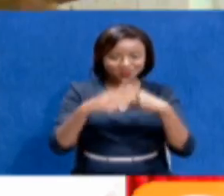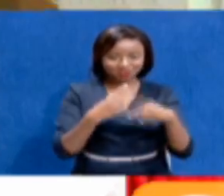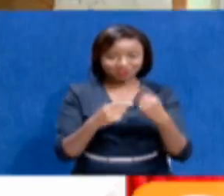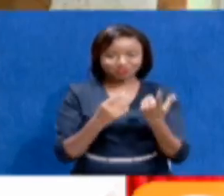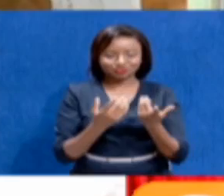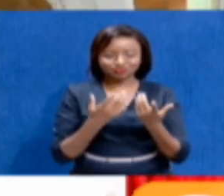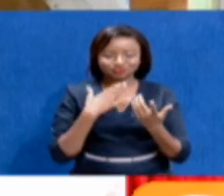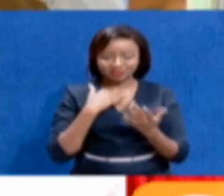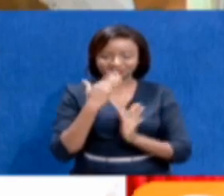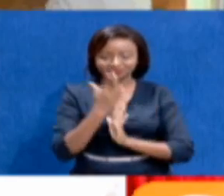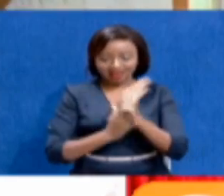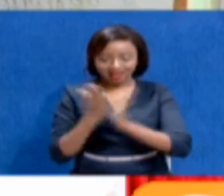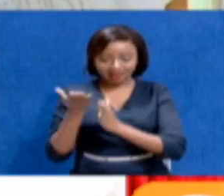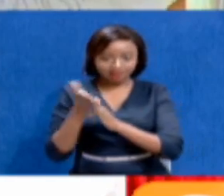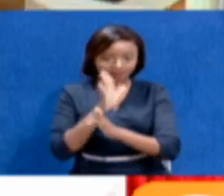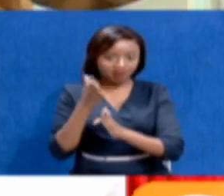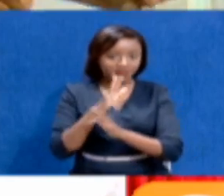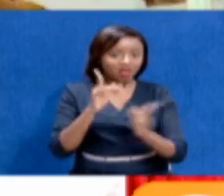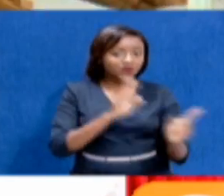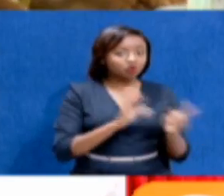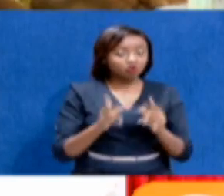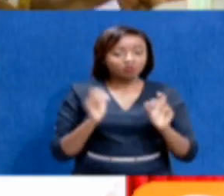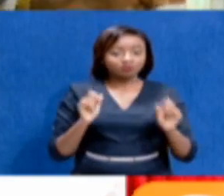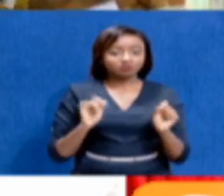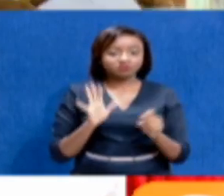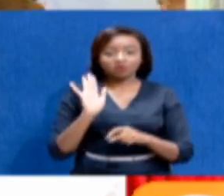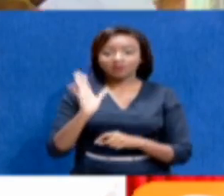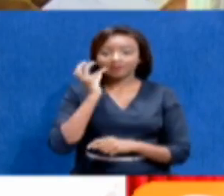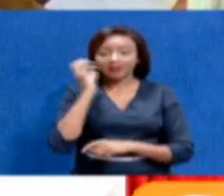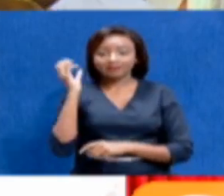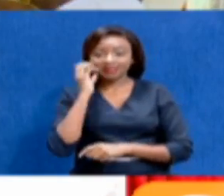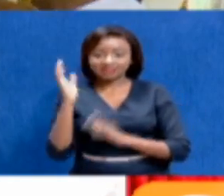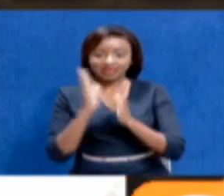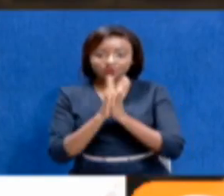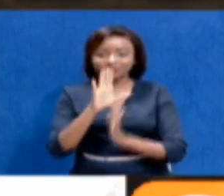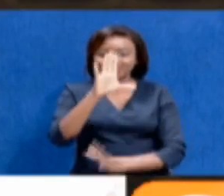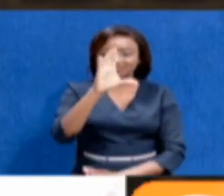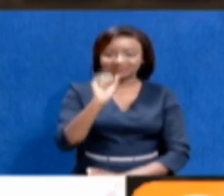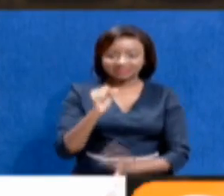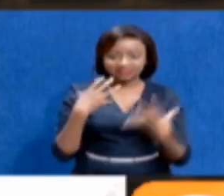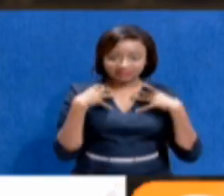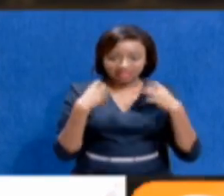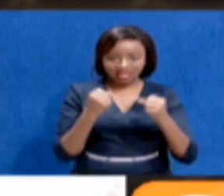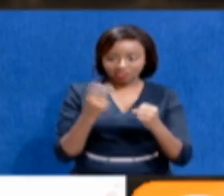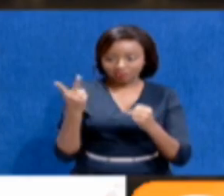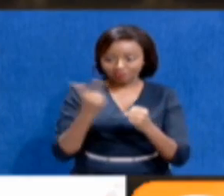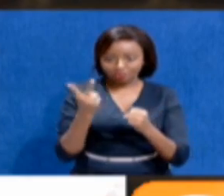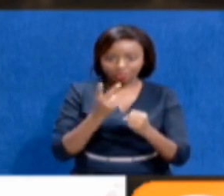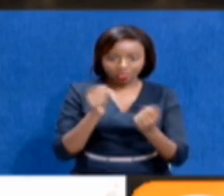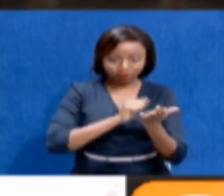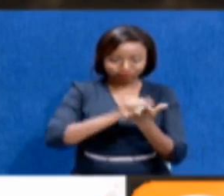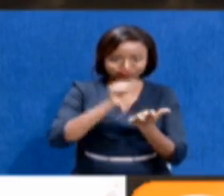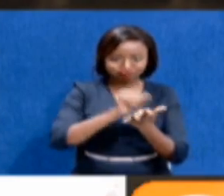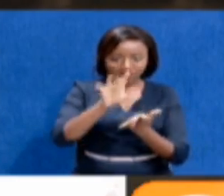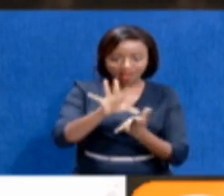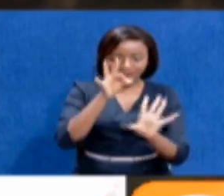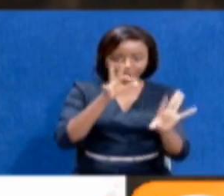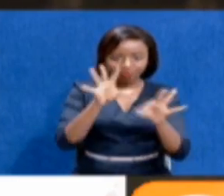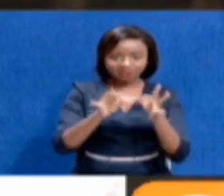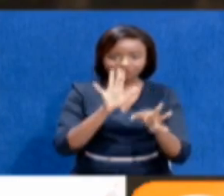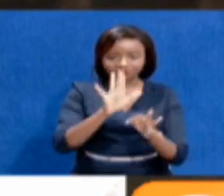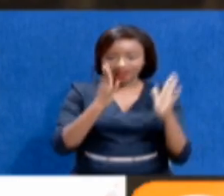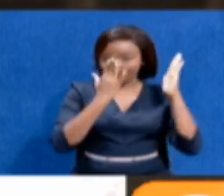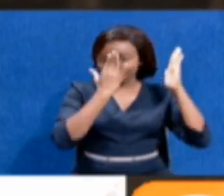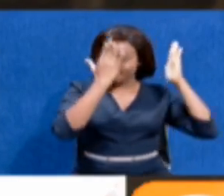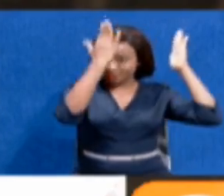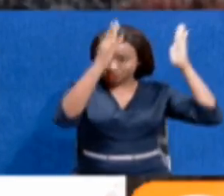normalcy, Interior Cabinet Secretary Dr. Fred Matiang and his health counterpart Mutahi Kagwe in a Gazette notice have appointed Nyeri Diocese